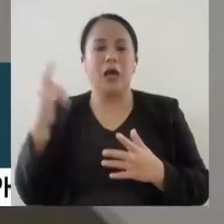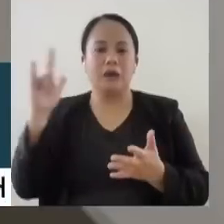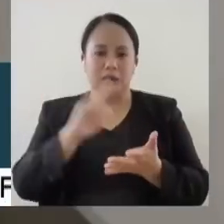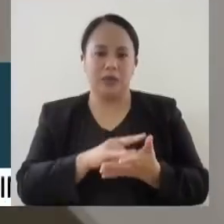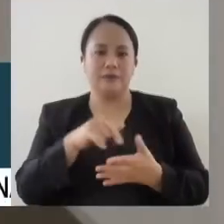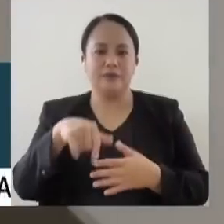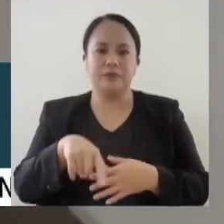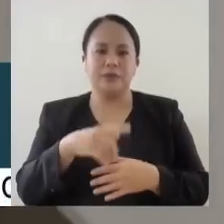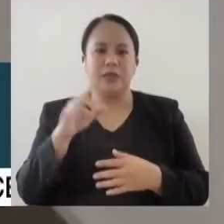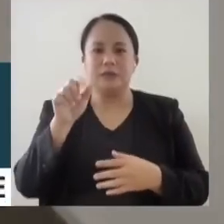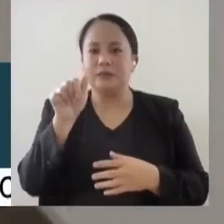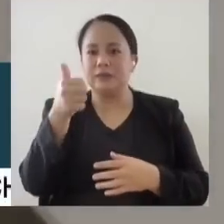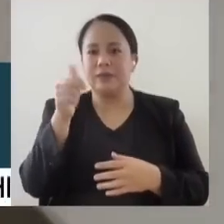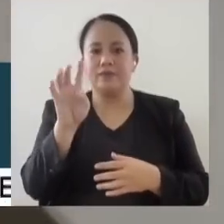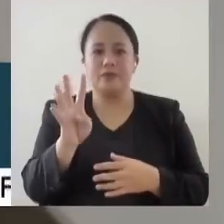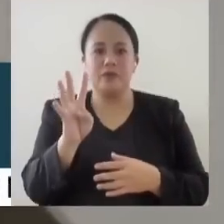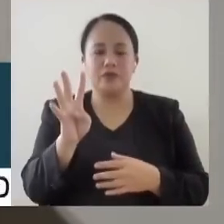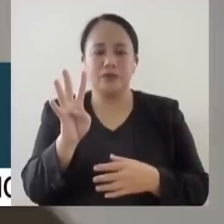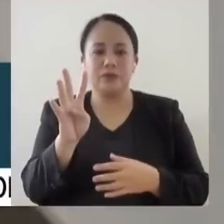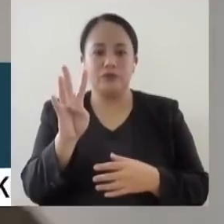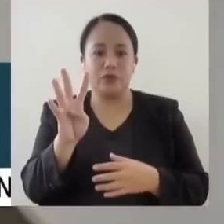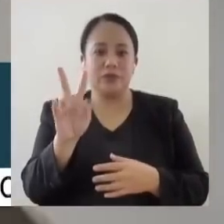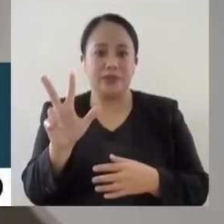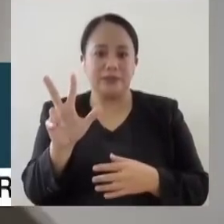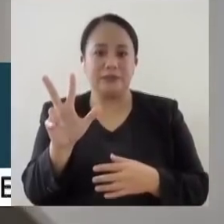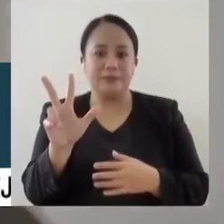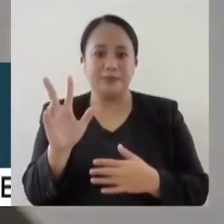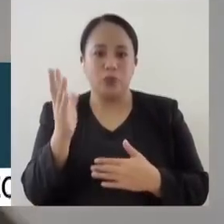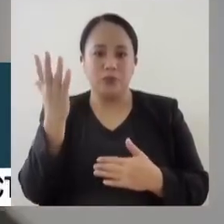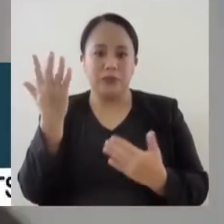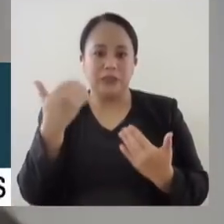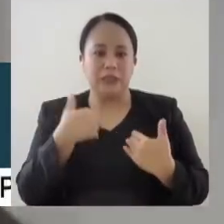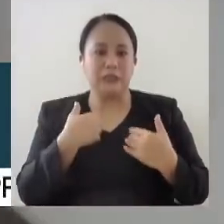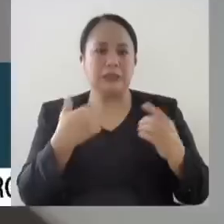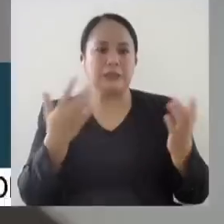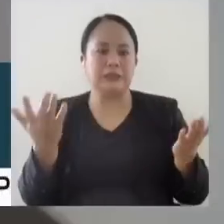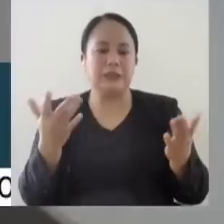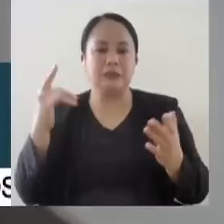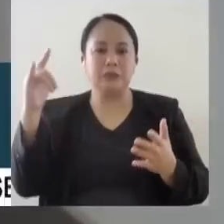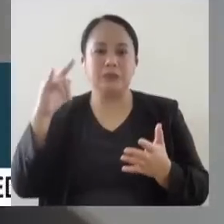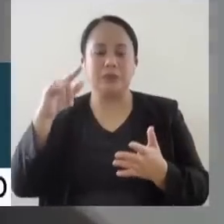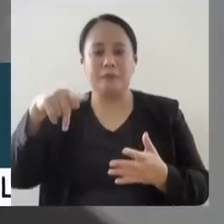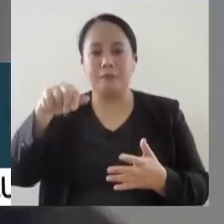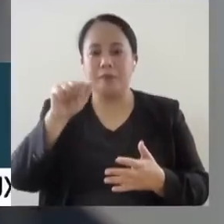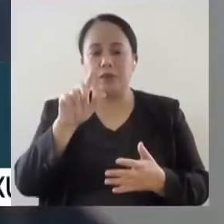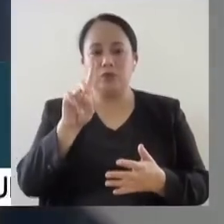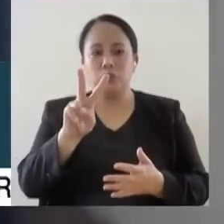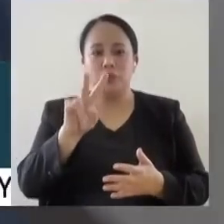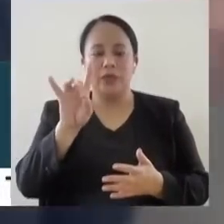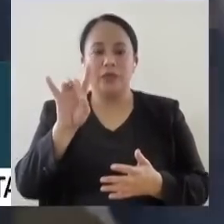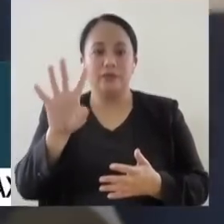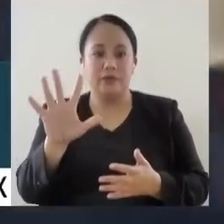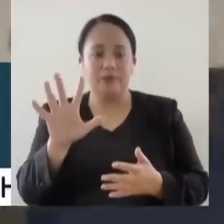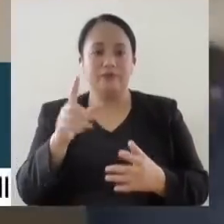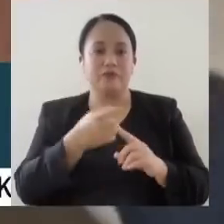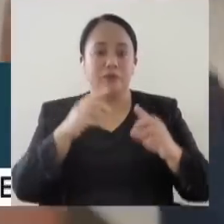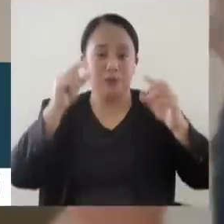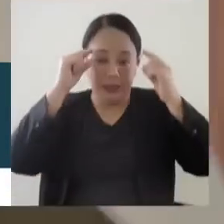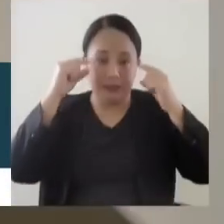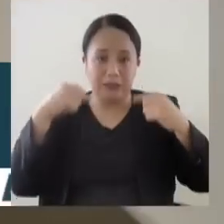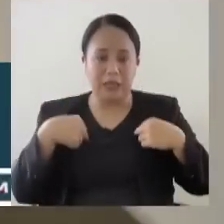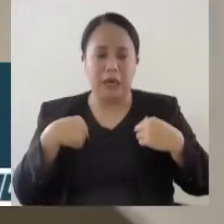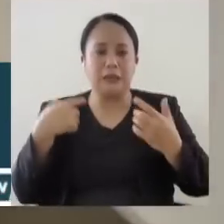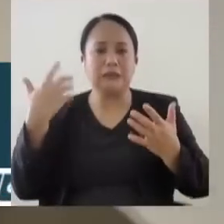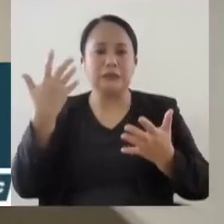exactly 10:43 a.m. Arriving via Philippine Airlines Flight 285 from Doha, Qatar, Radalisa was welcomed